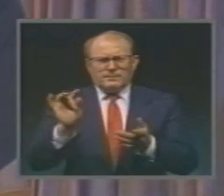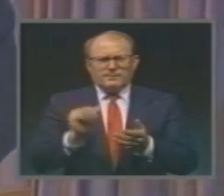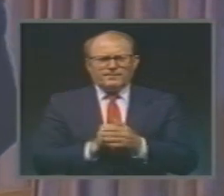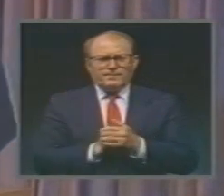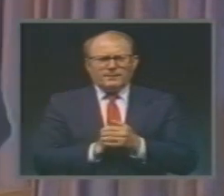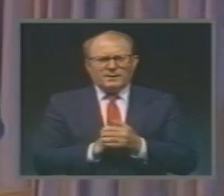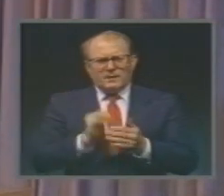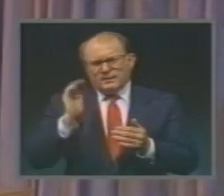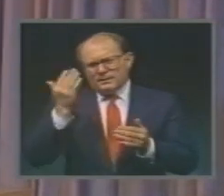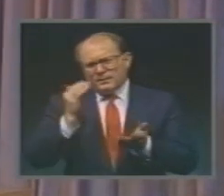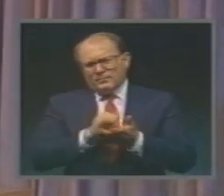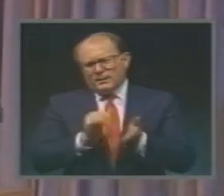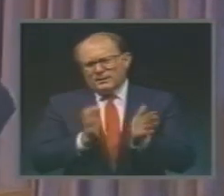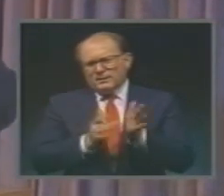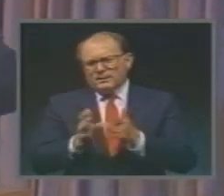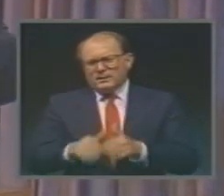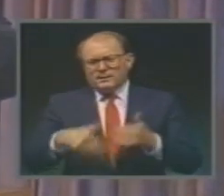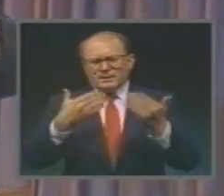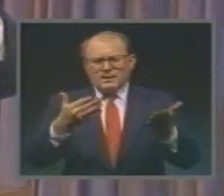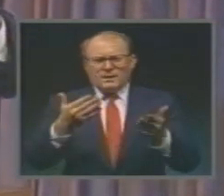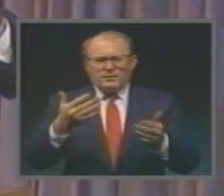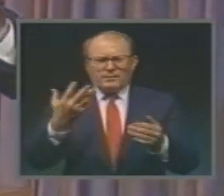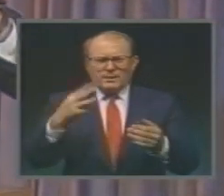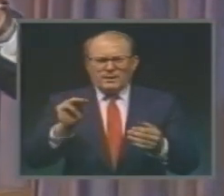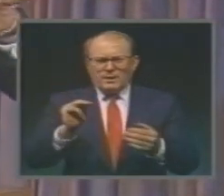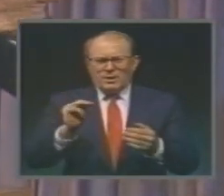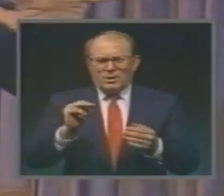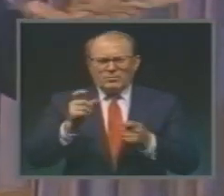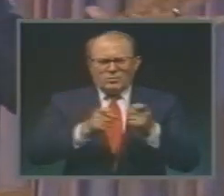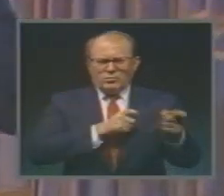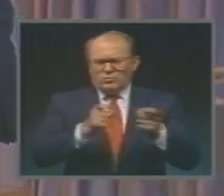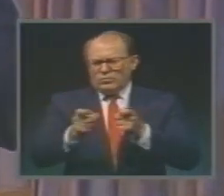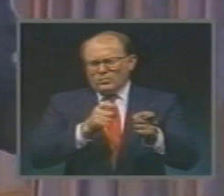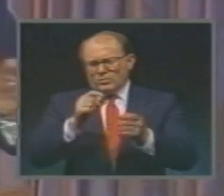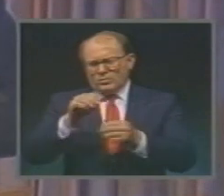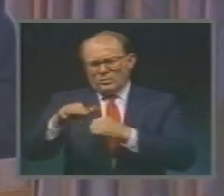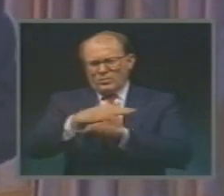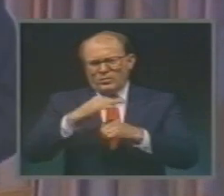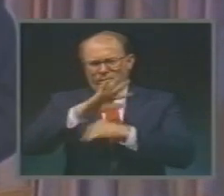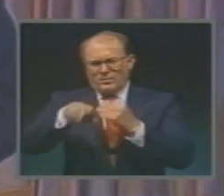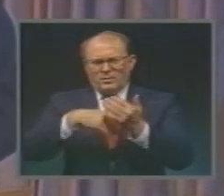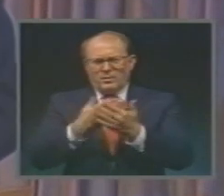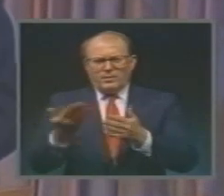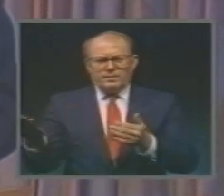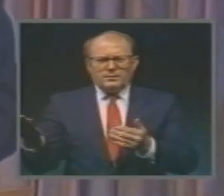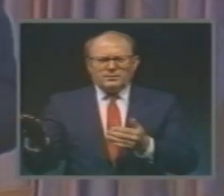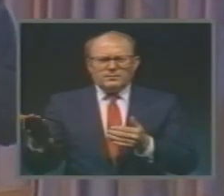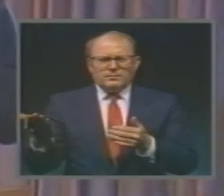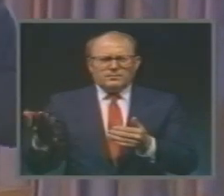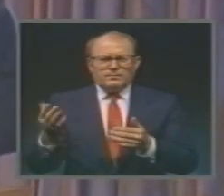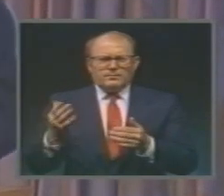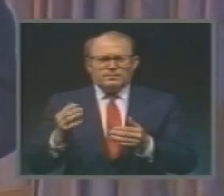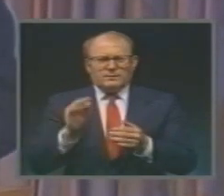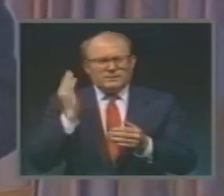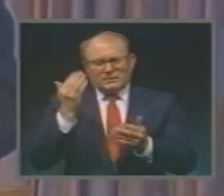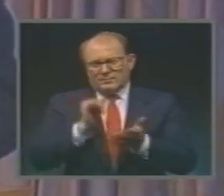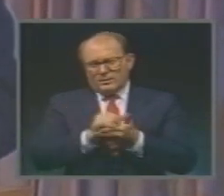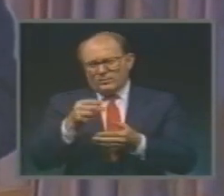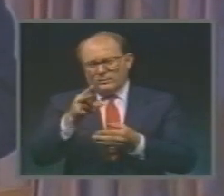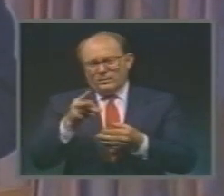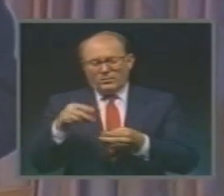18. Sounds like God gave him authority or power or rule over all things. Doesn't it sound that way to you?